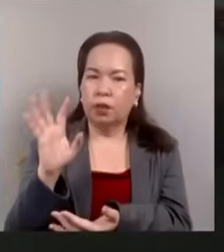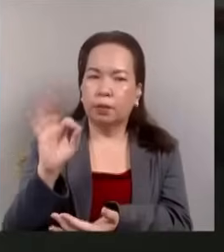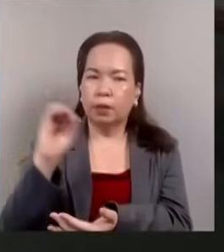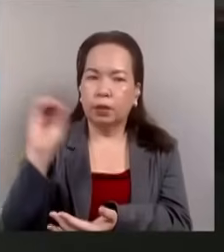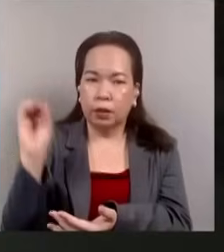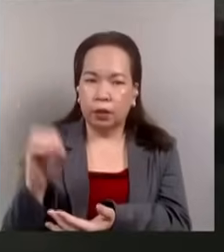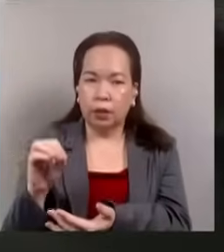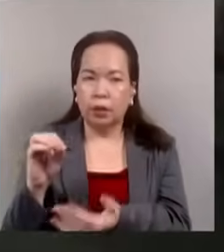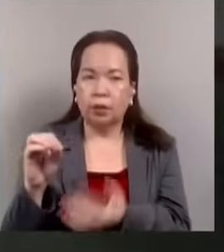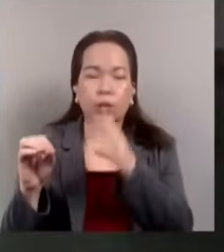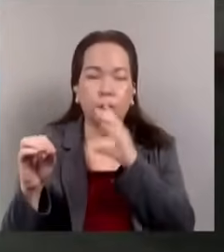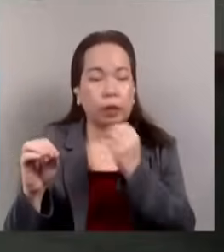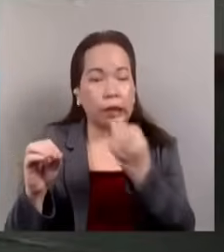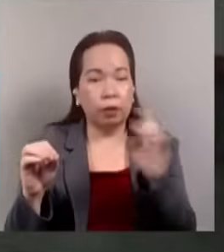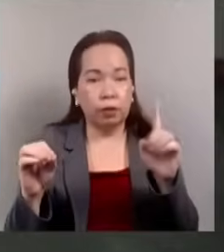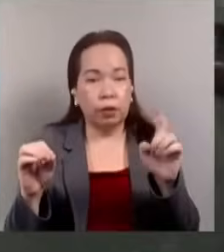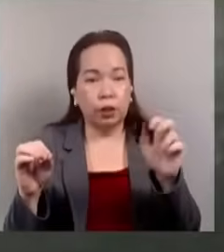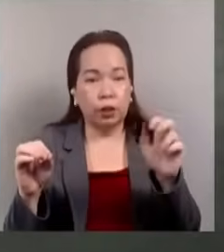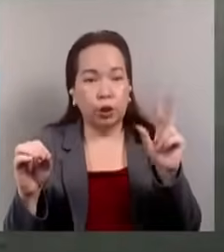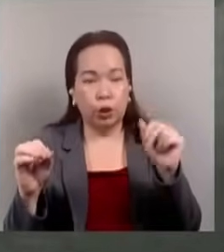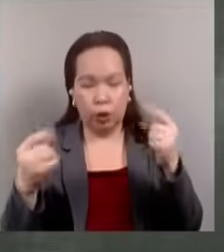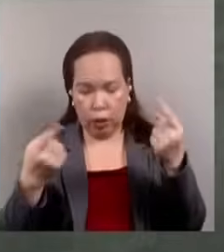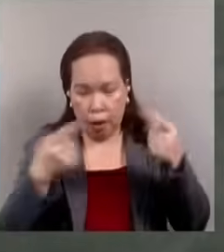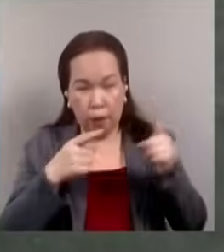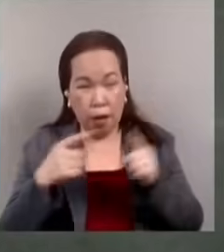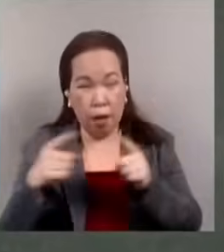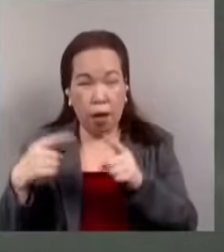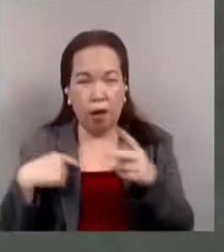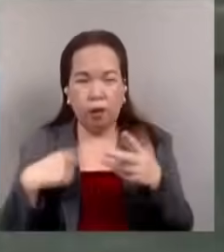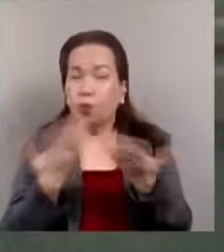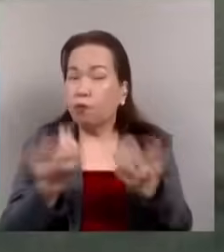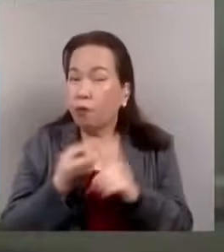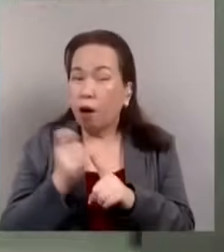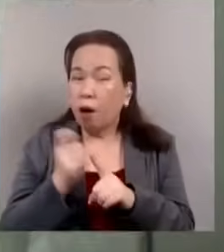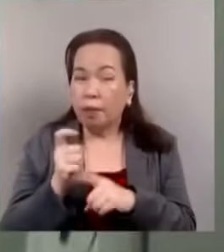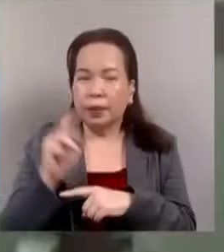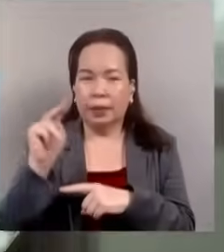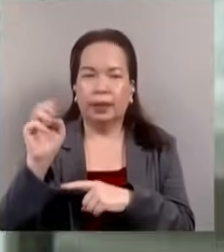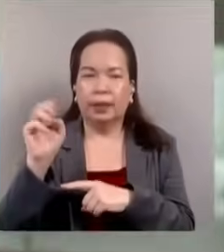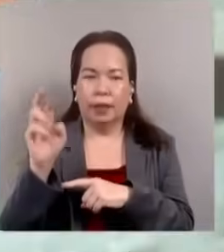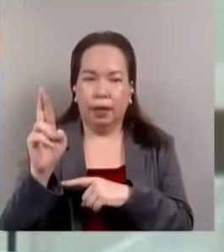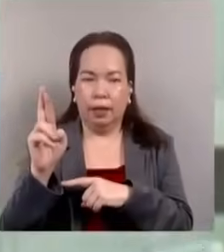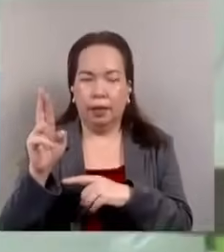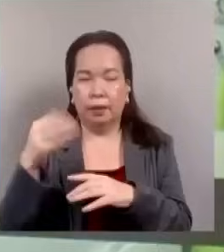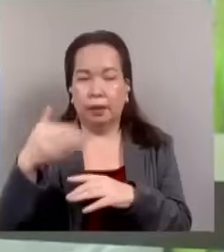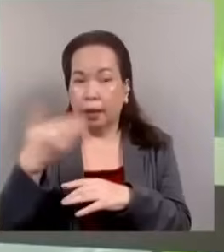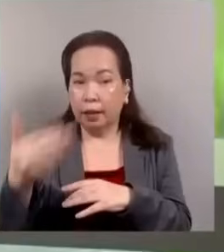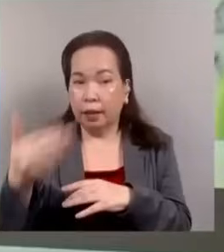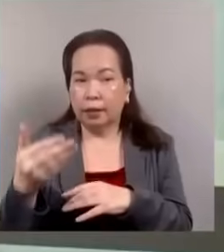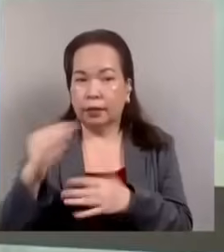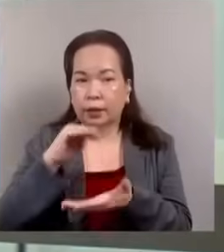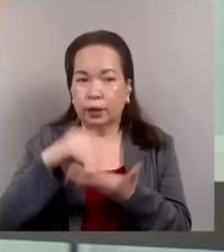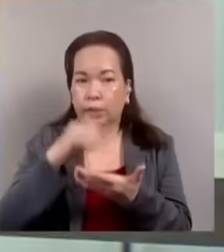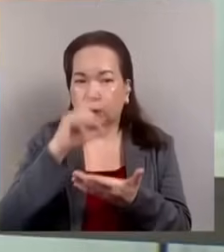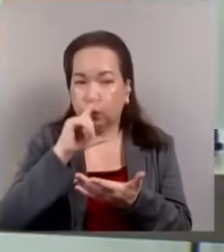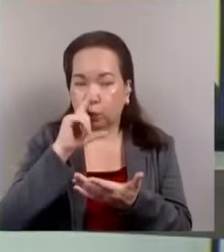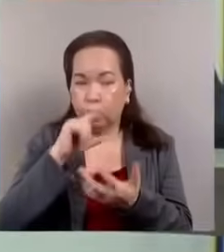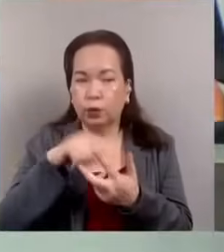or 113 of the total cases came from Metro Manila, followed by Central Luzon and the Ilocos